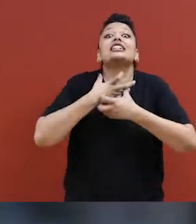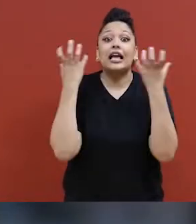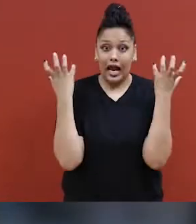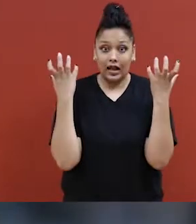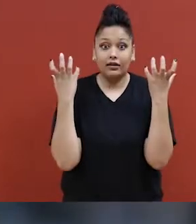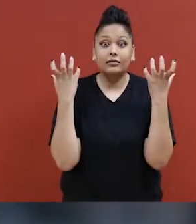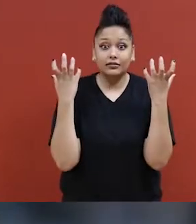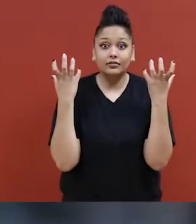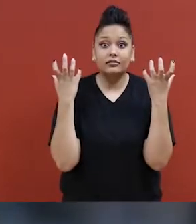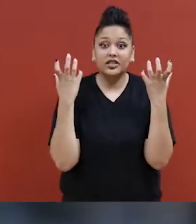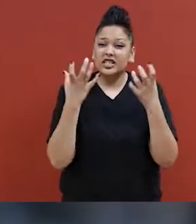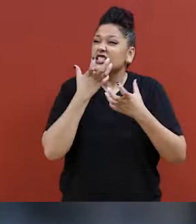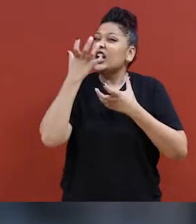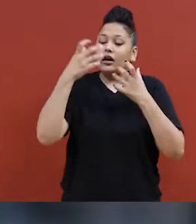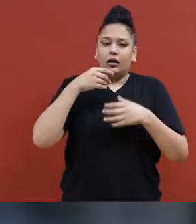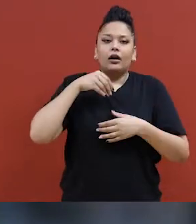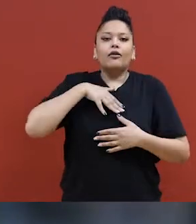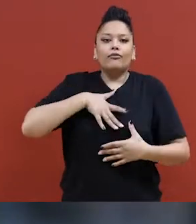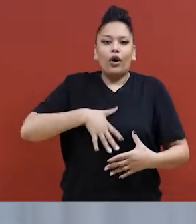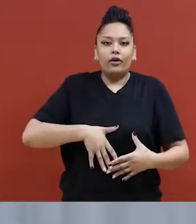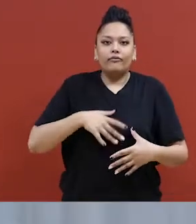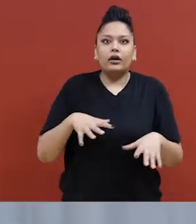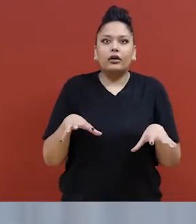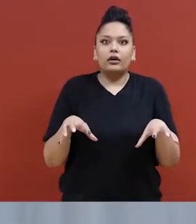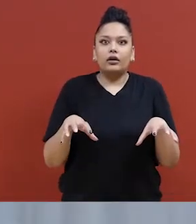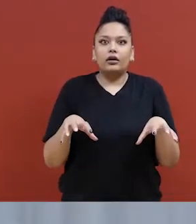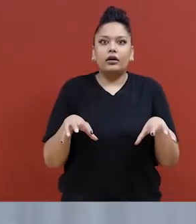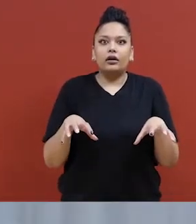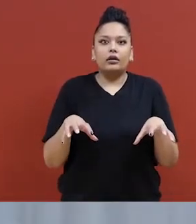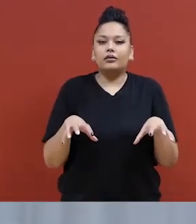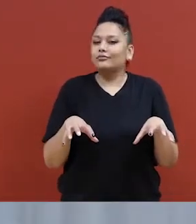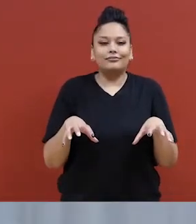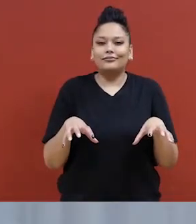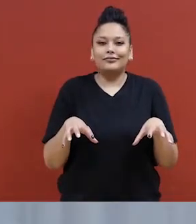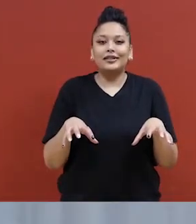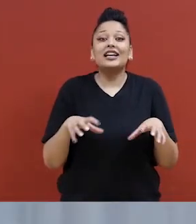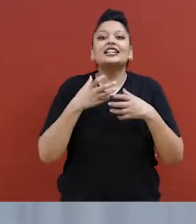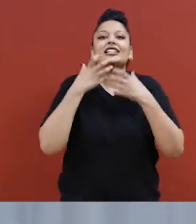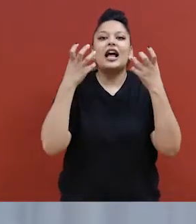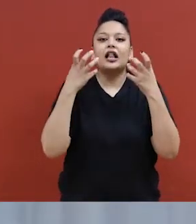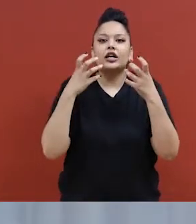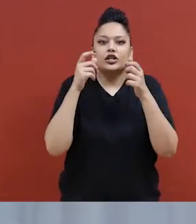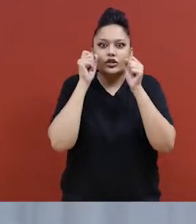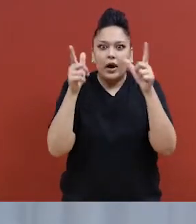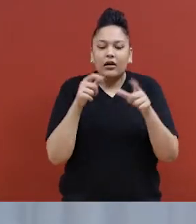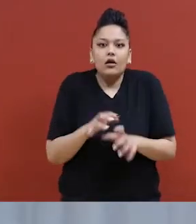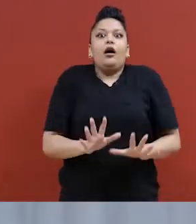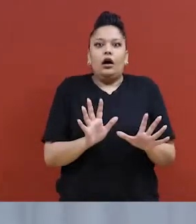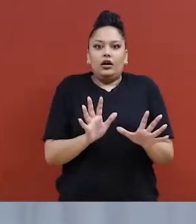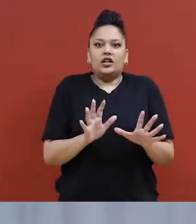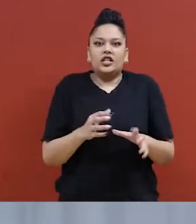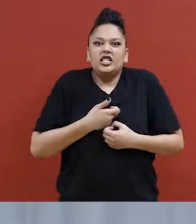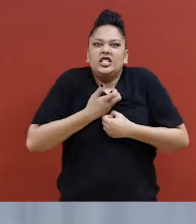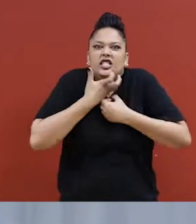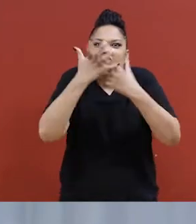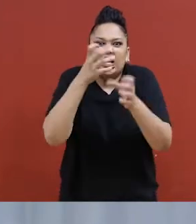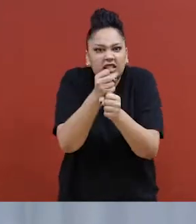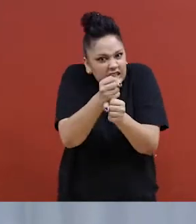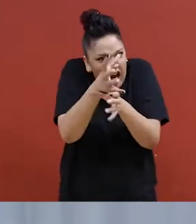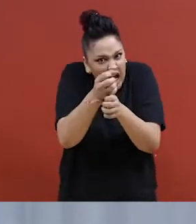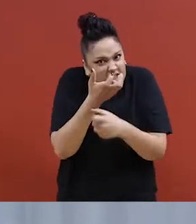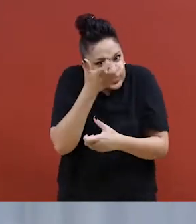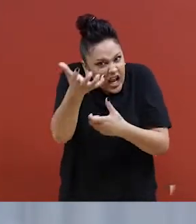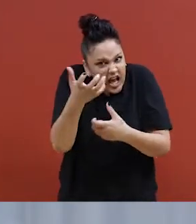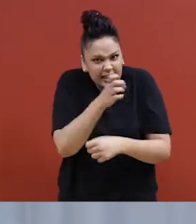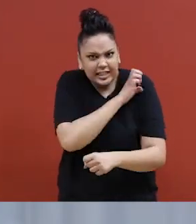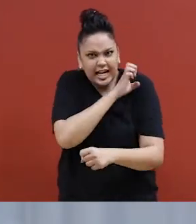yell, we will not freeze. So there is an element of surprise to our yell, but more importantly, the